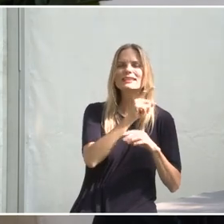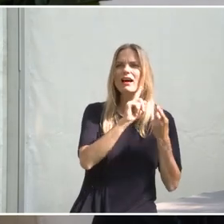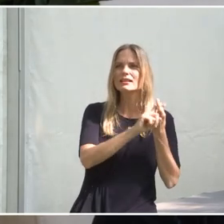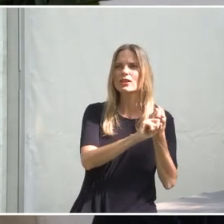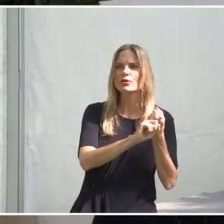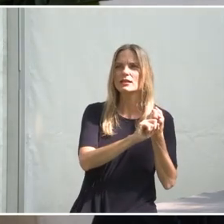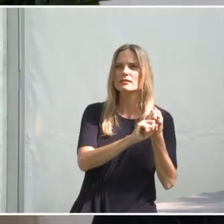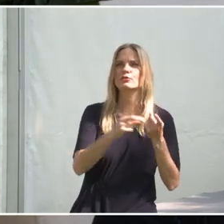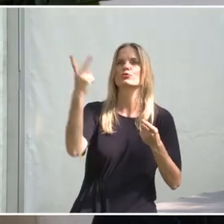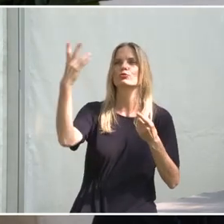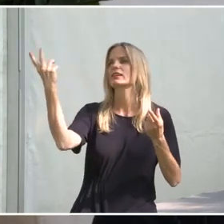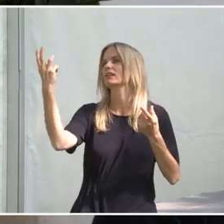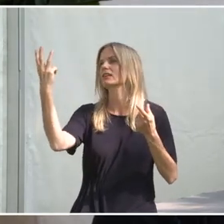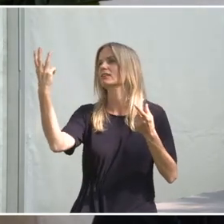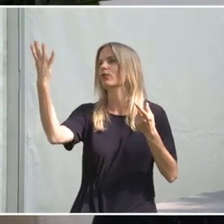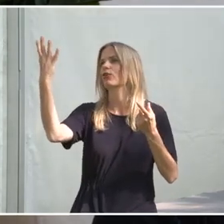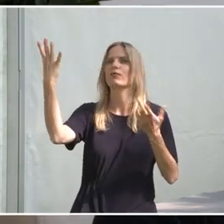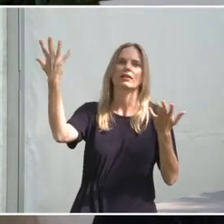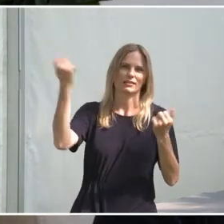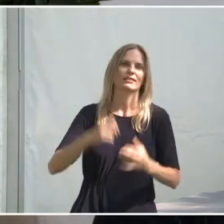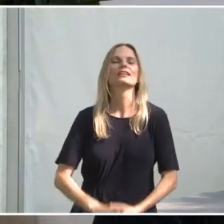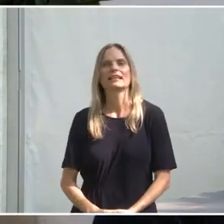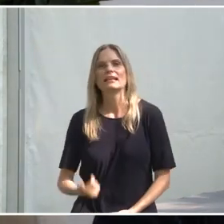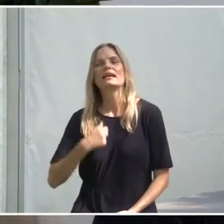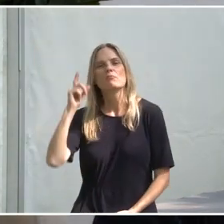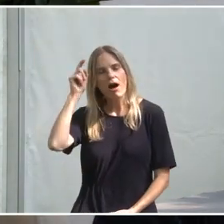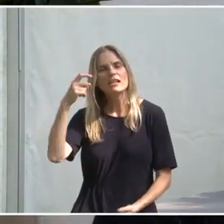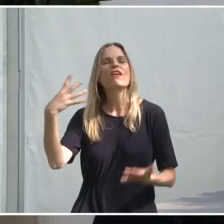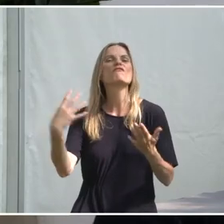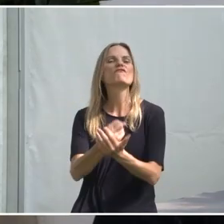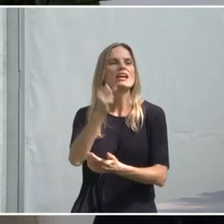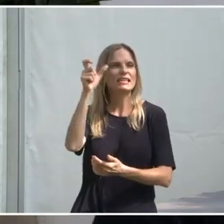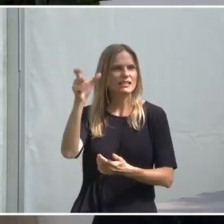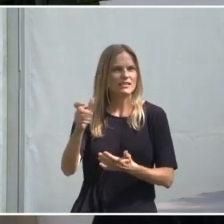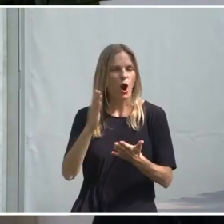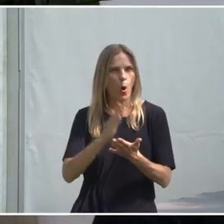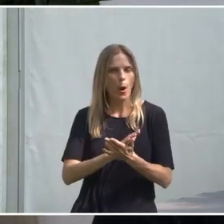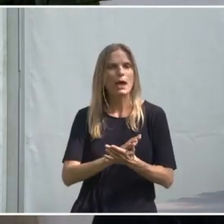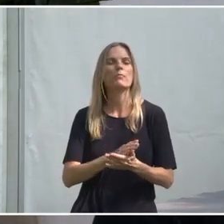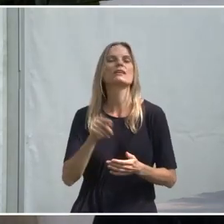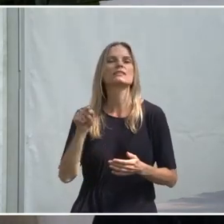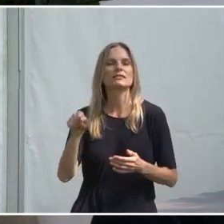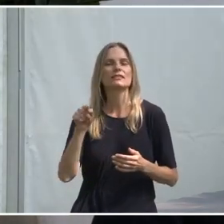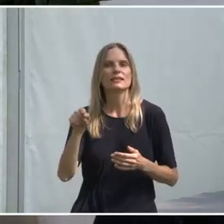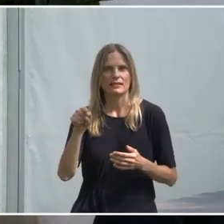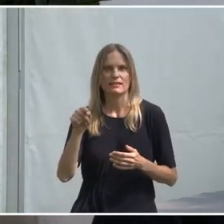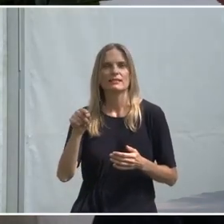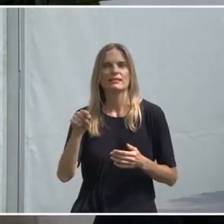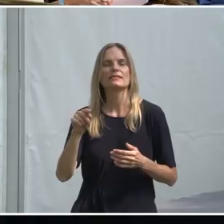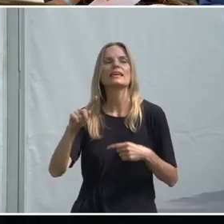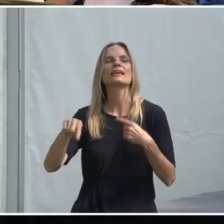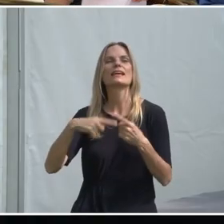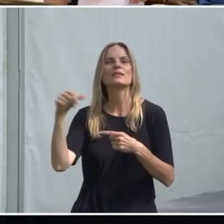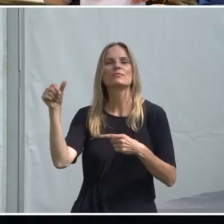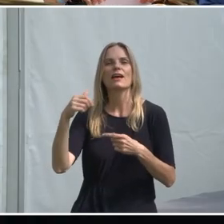one, two, three. Still, I do think we have a winner, and the winner is heading into a new job next week. Odd,